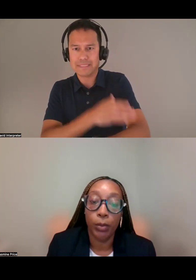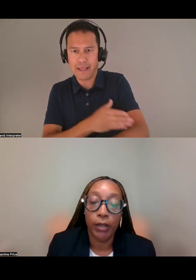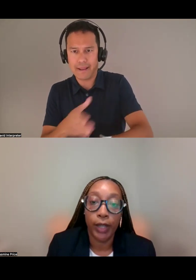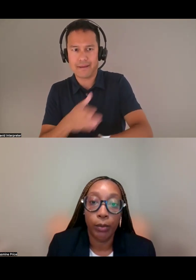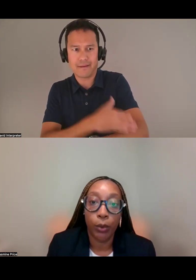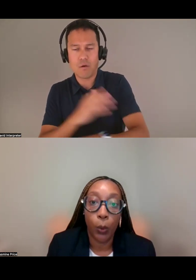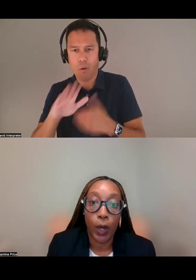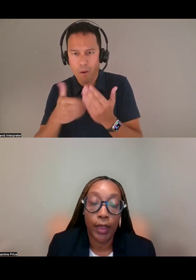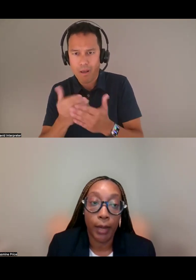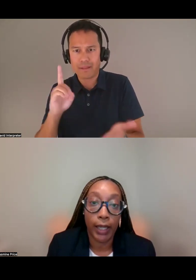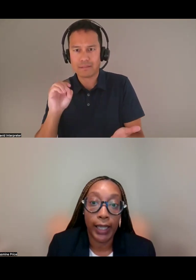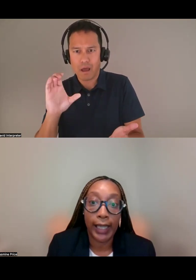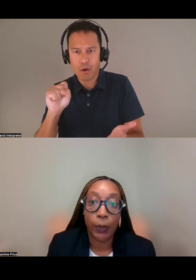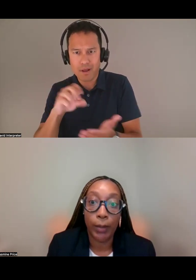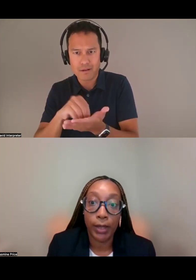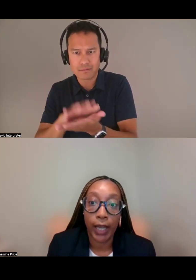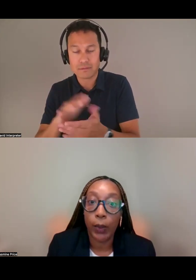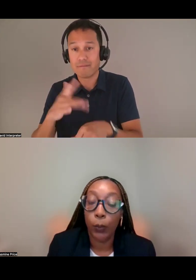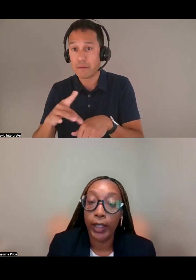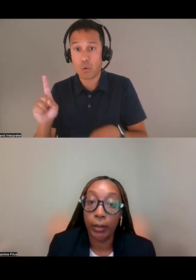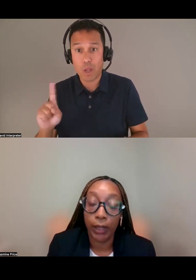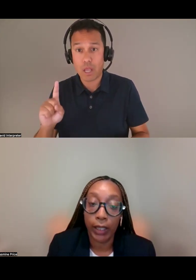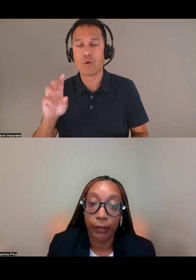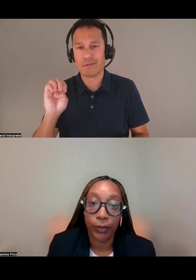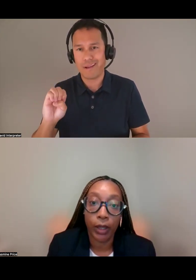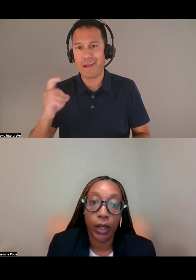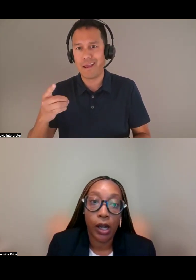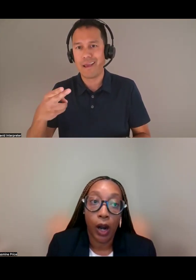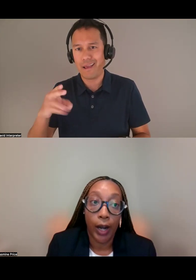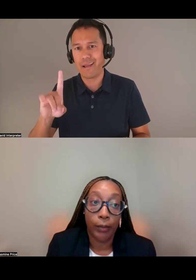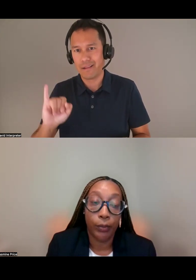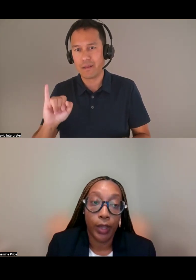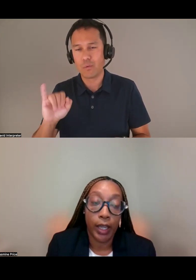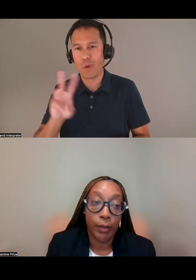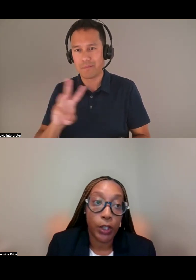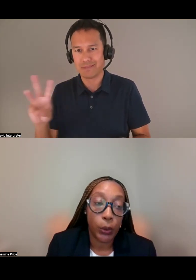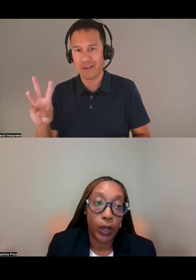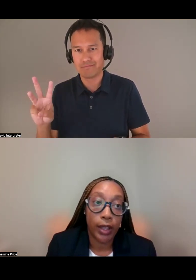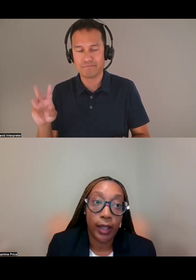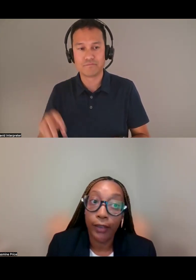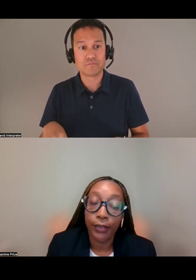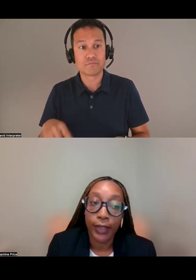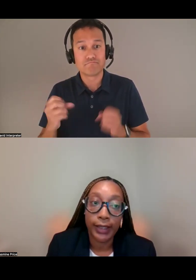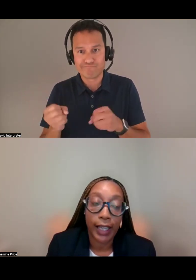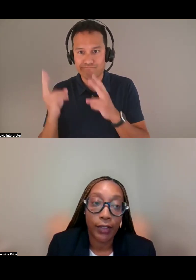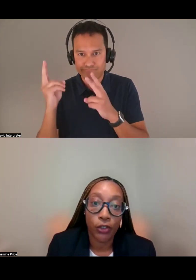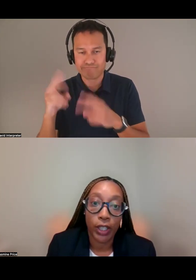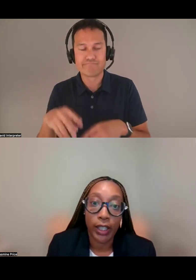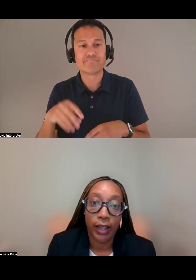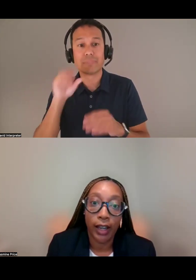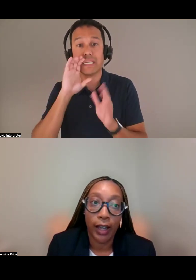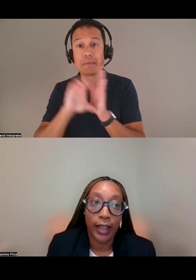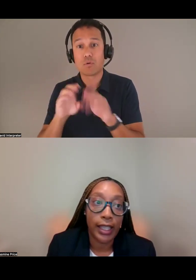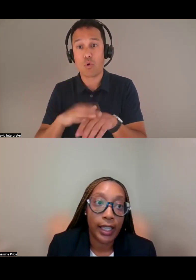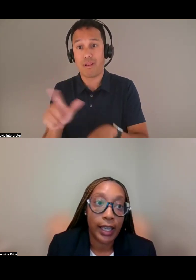documents will be available on the Maryland EHDI website when complete. The image on the left side of the